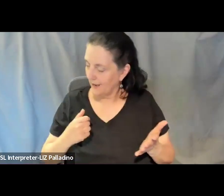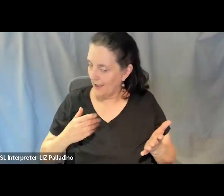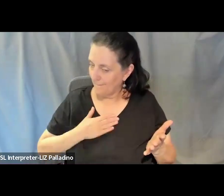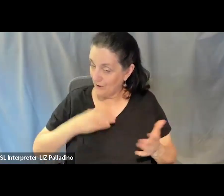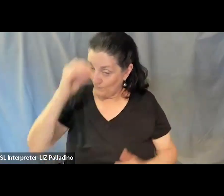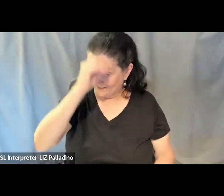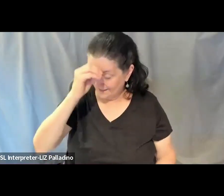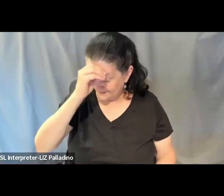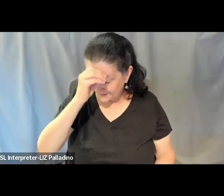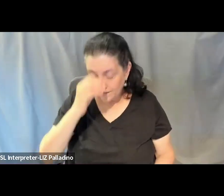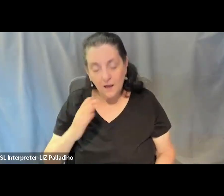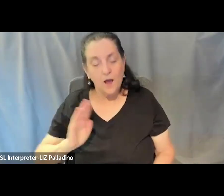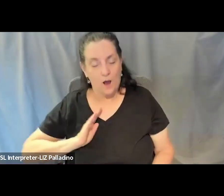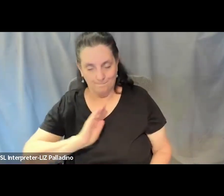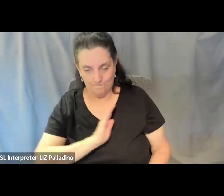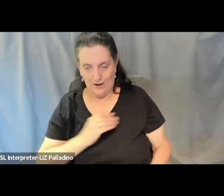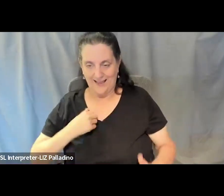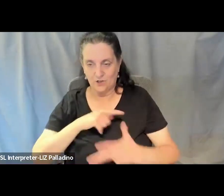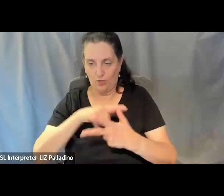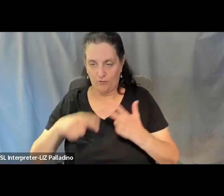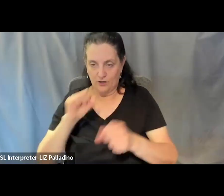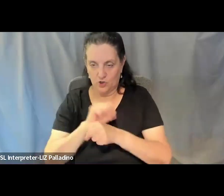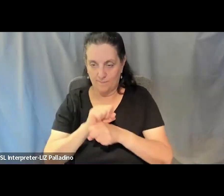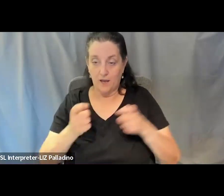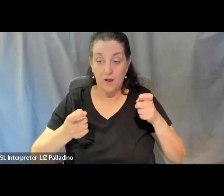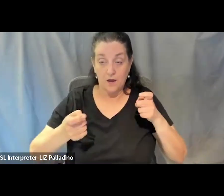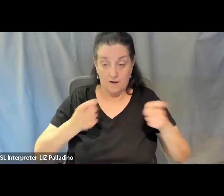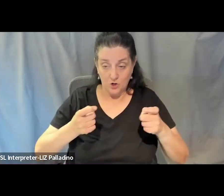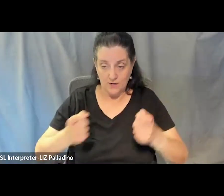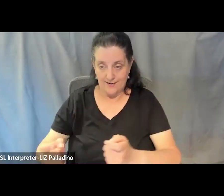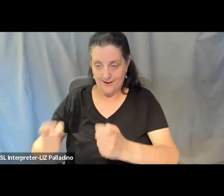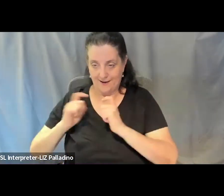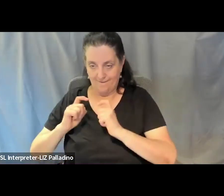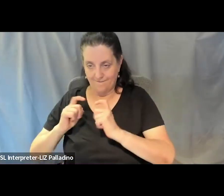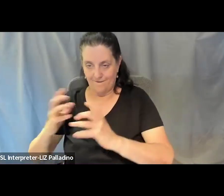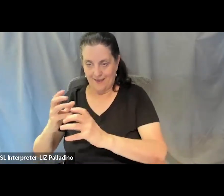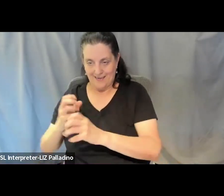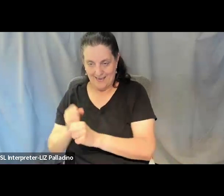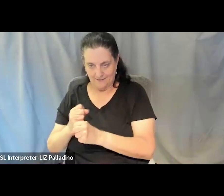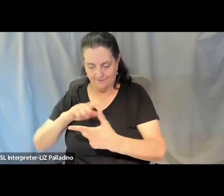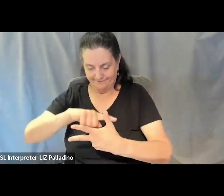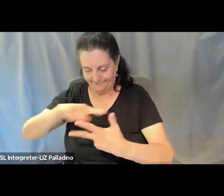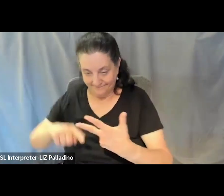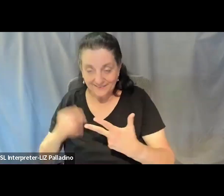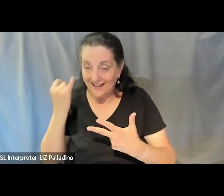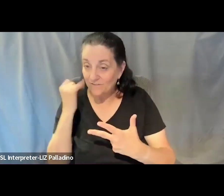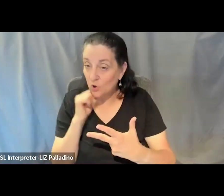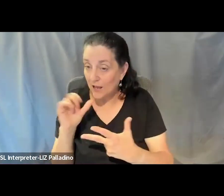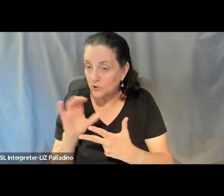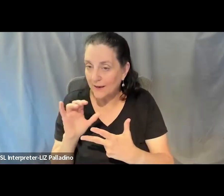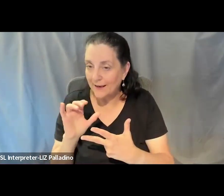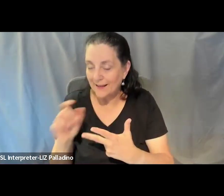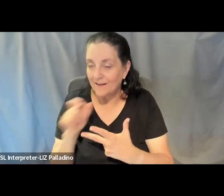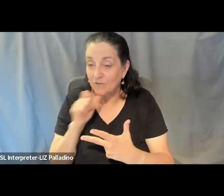is that a board has 3 jobs: govern, give, get. And if you're not giving and you're not getting,